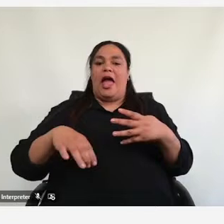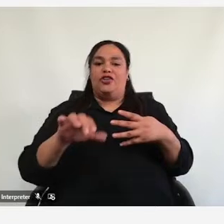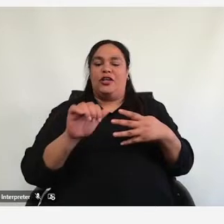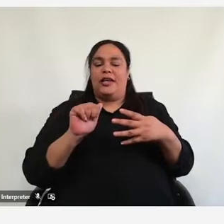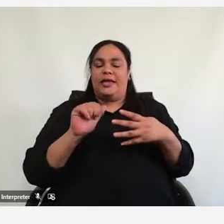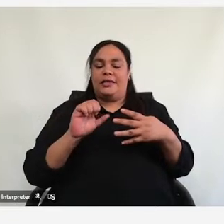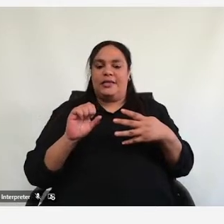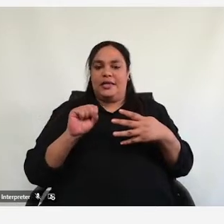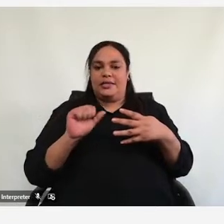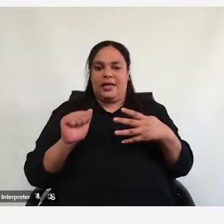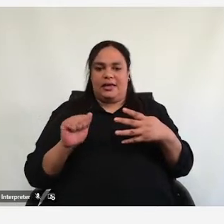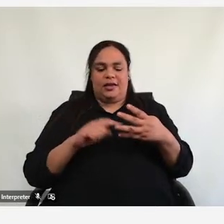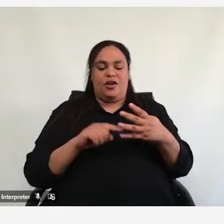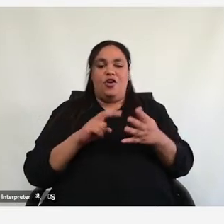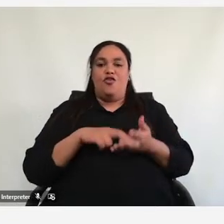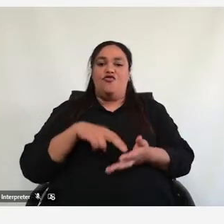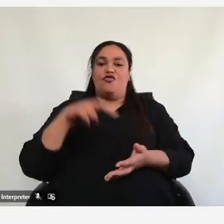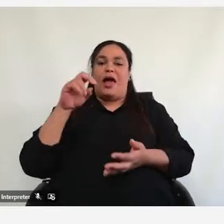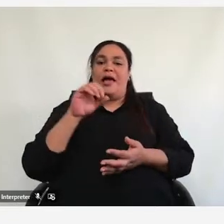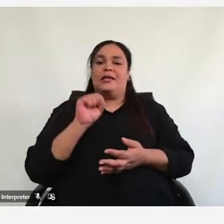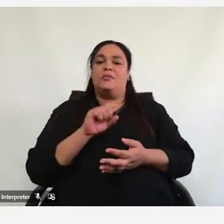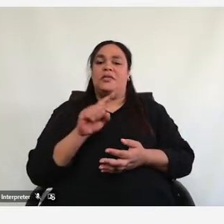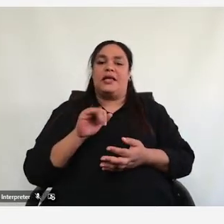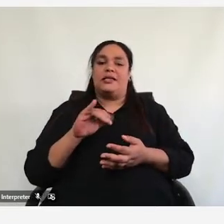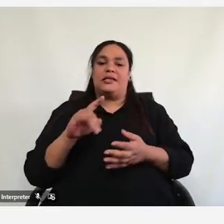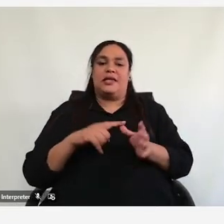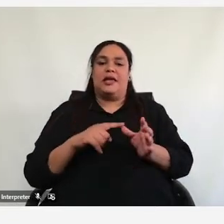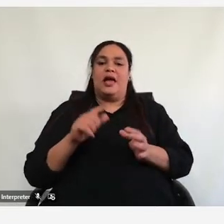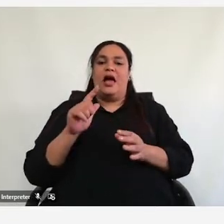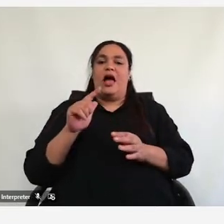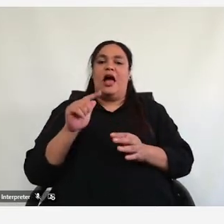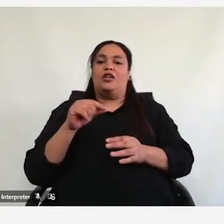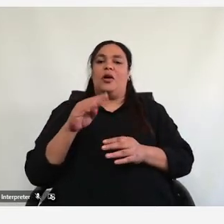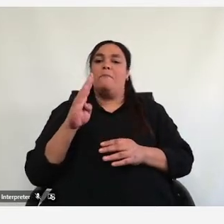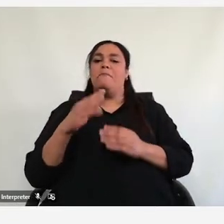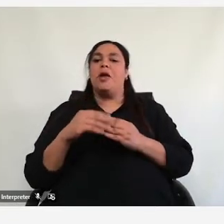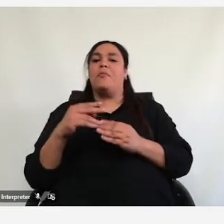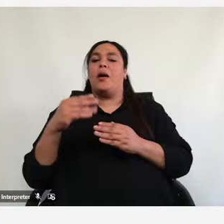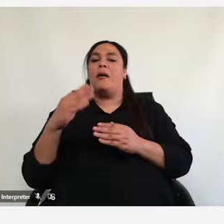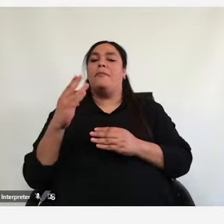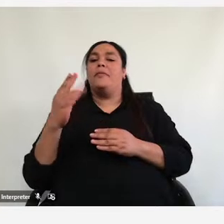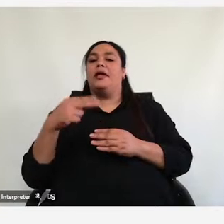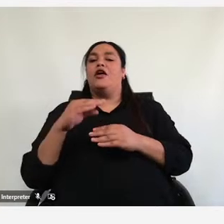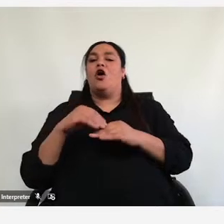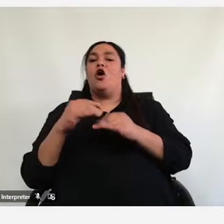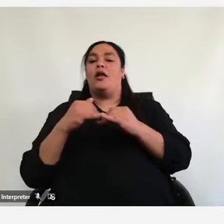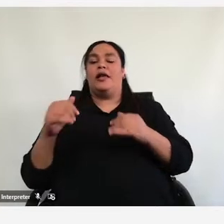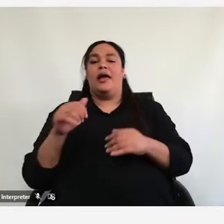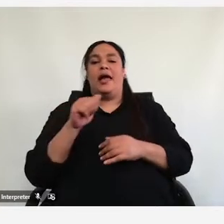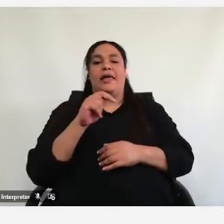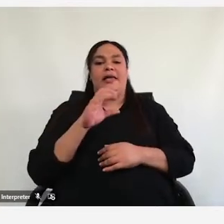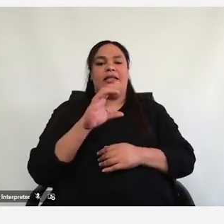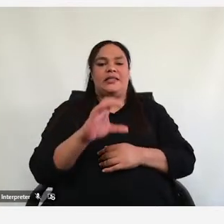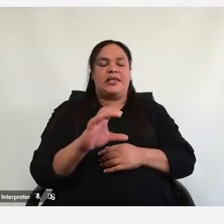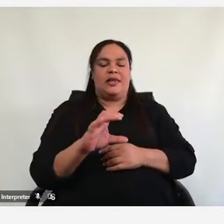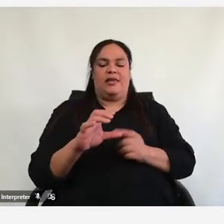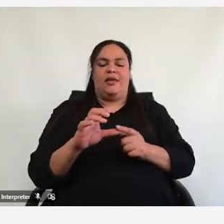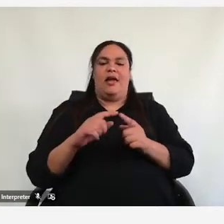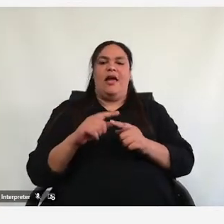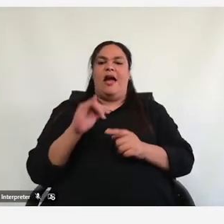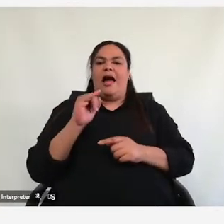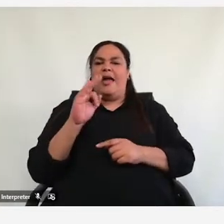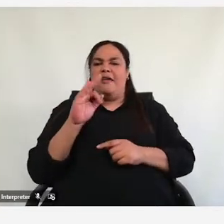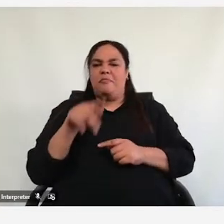SA, Rise Mzansi, Hal Jamaa, Member Brinkers, it's online, ANC,